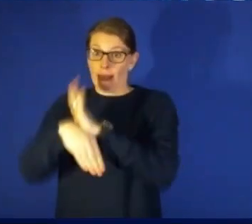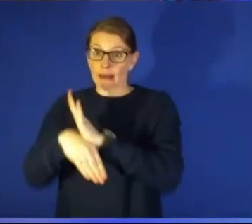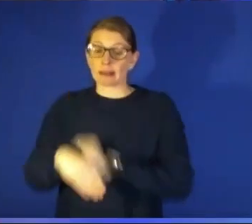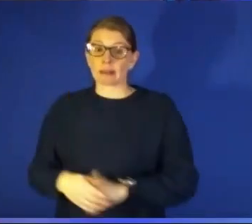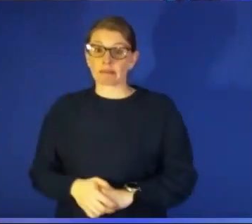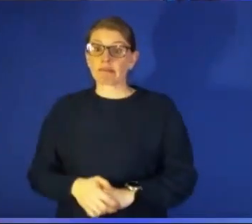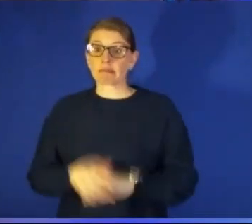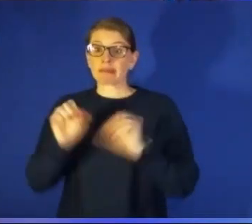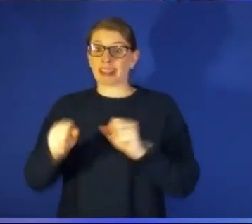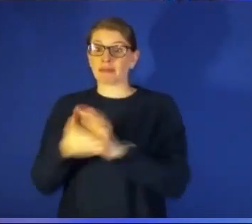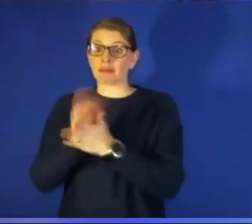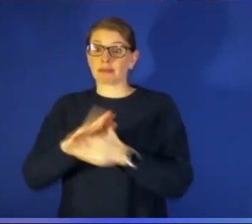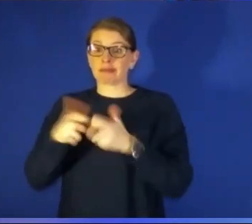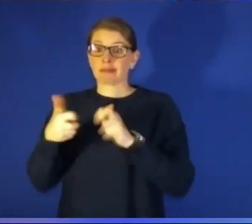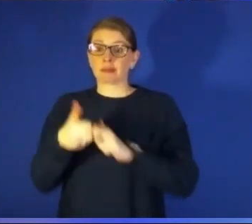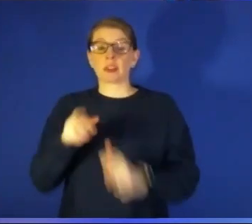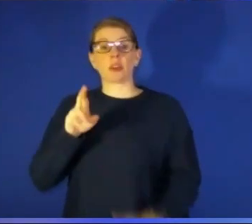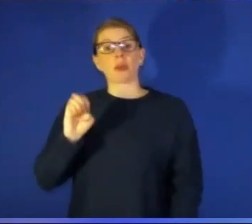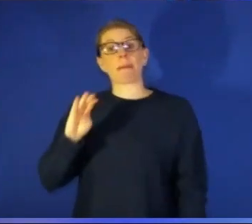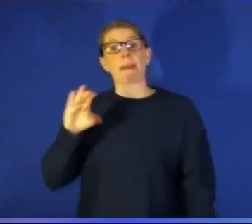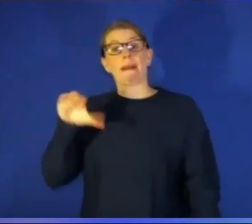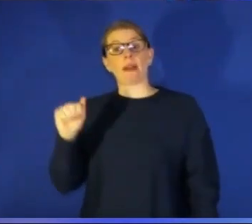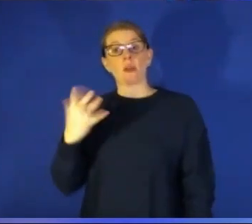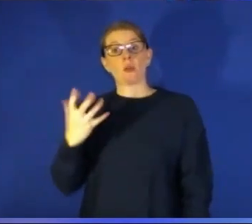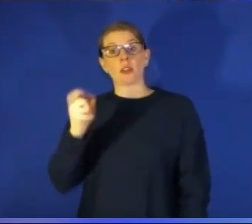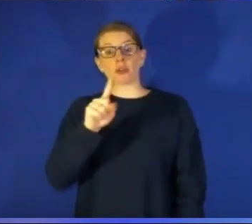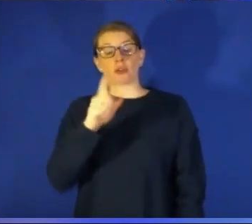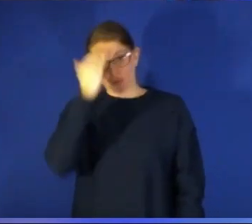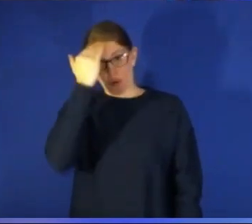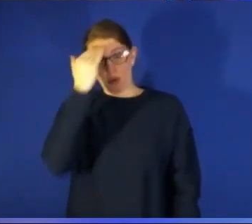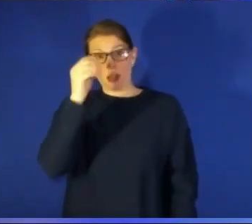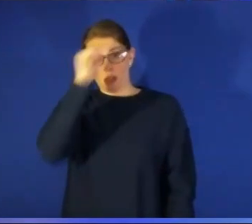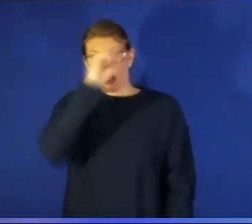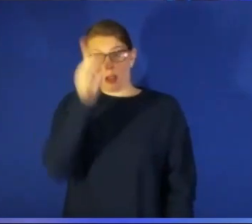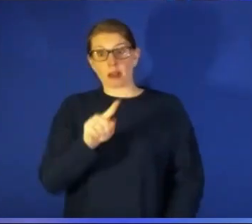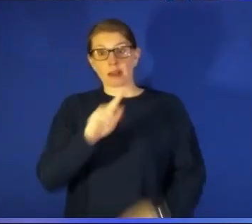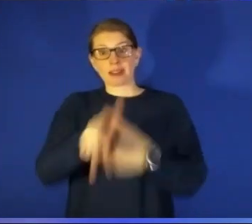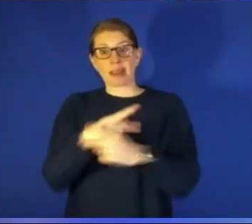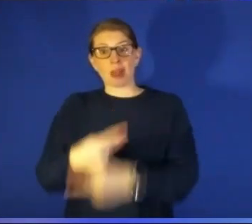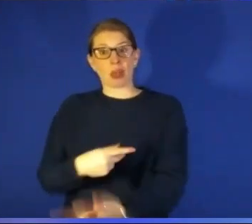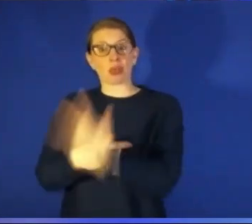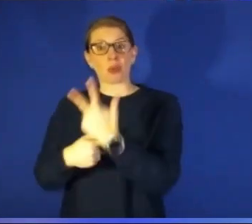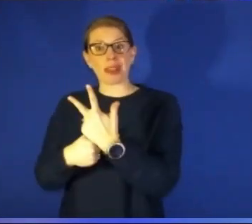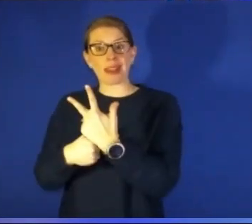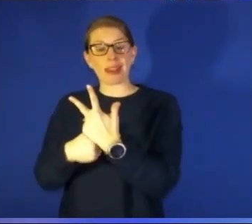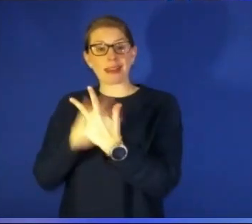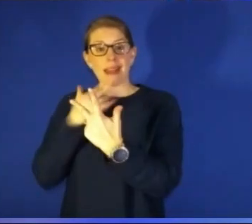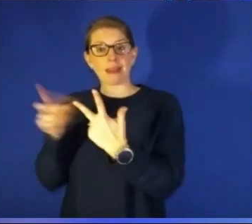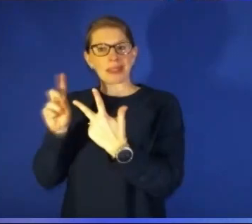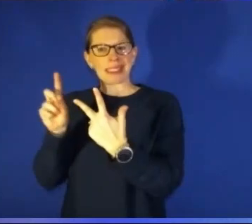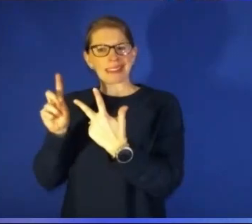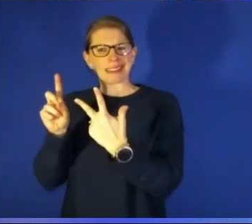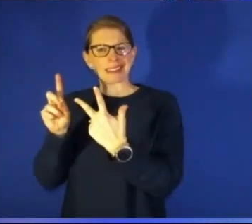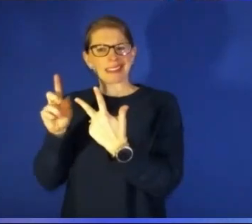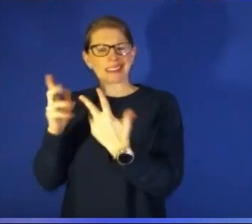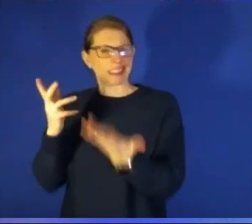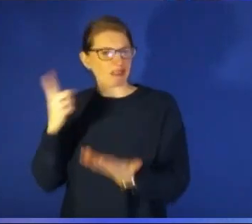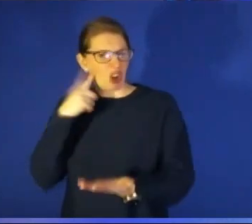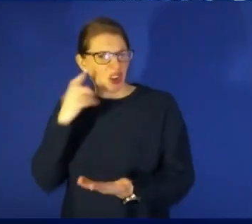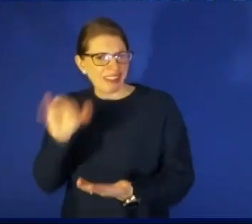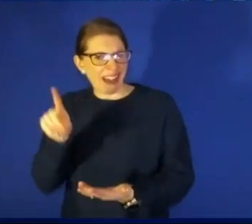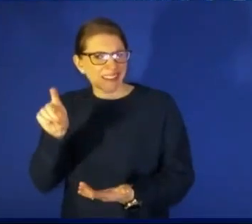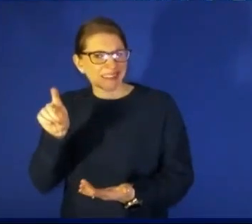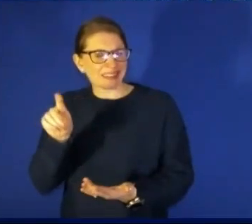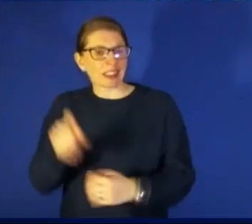problem. Rebecca wants to know, can you discuss Alzheimer's being called type 3 diabetes? Have you heard of that? Well,